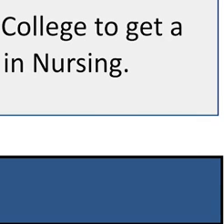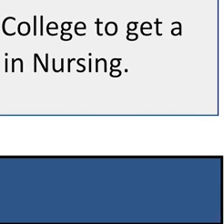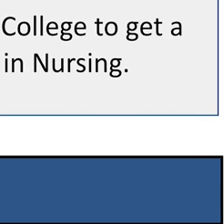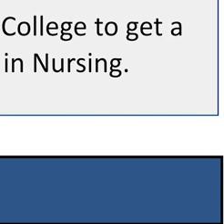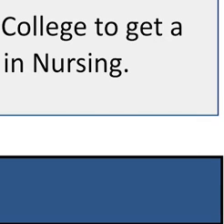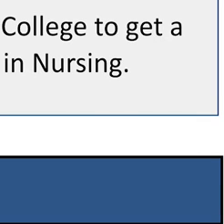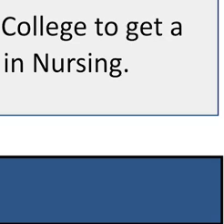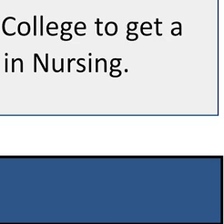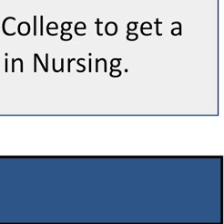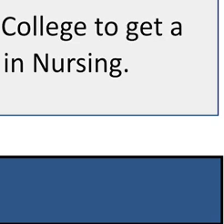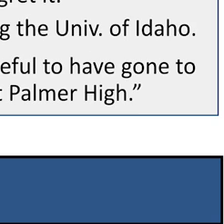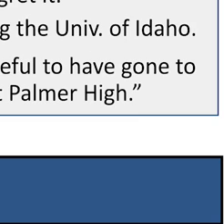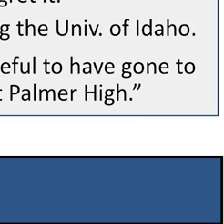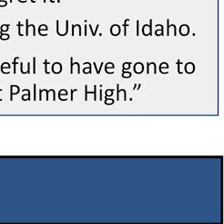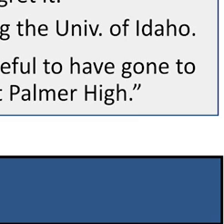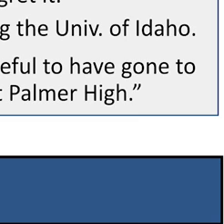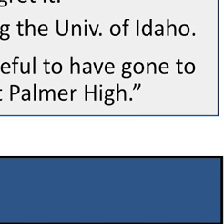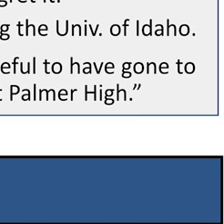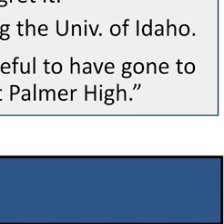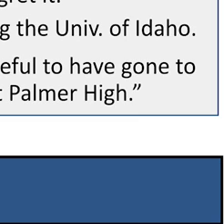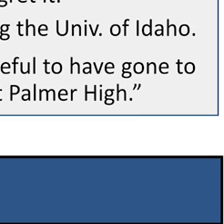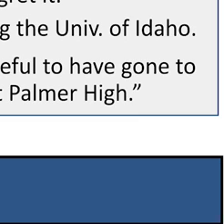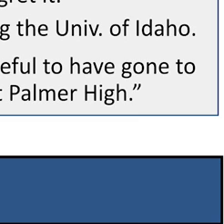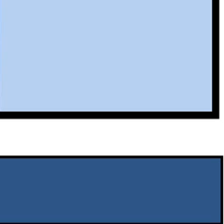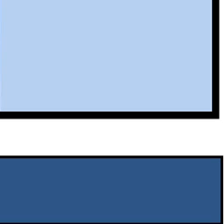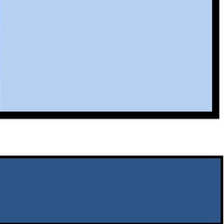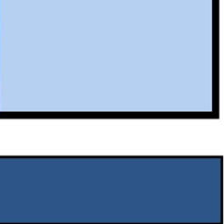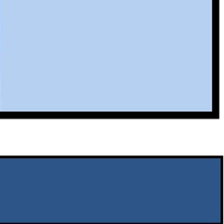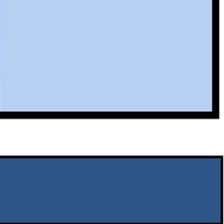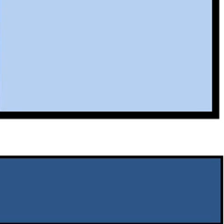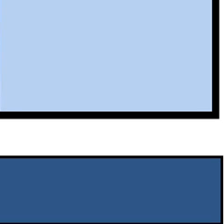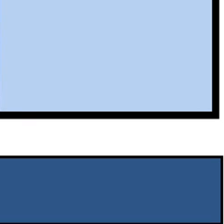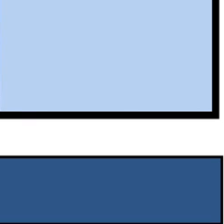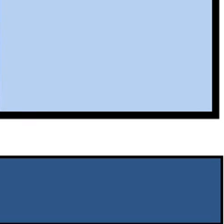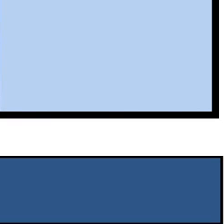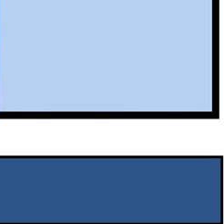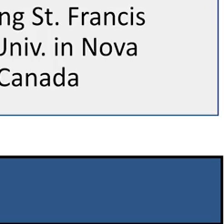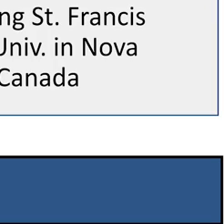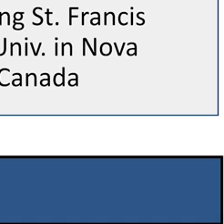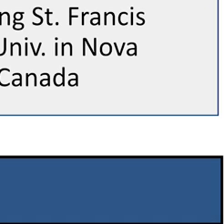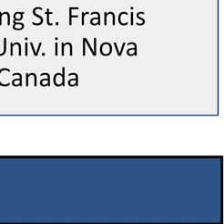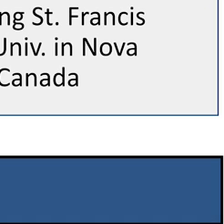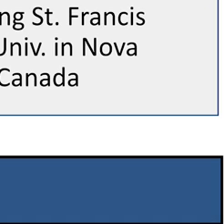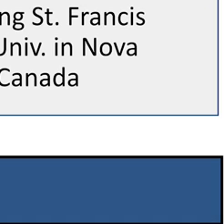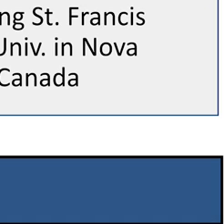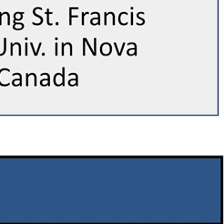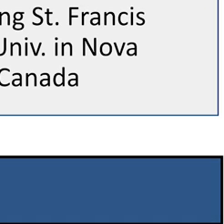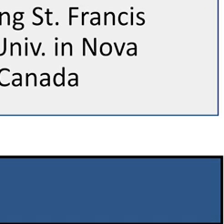Davidson. Zoe Nellis. Dustin Corbin. Ethan T.